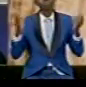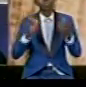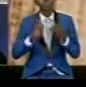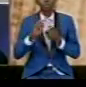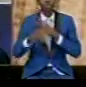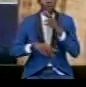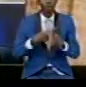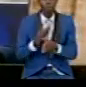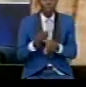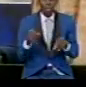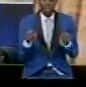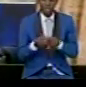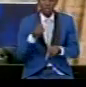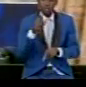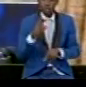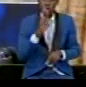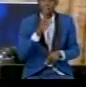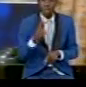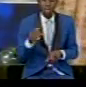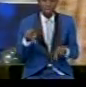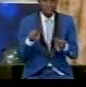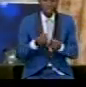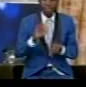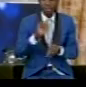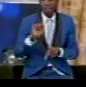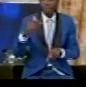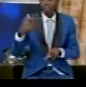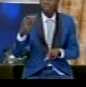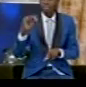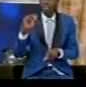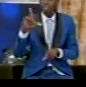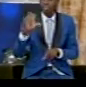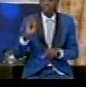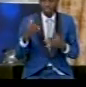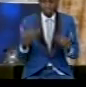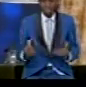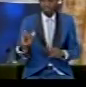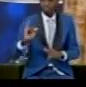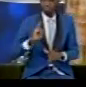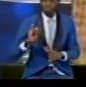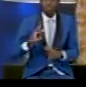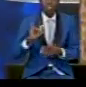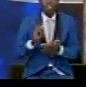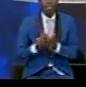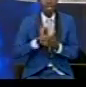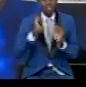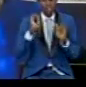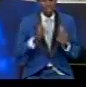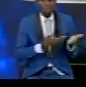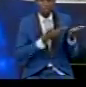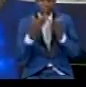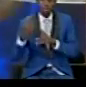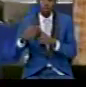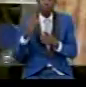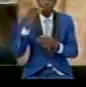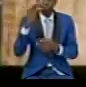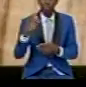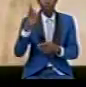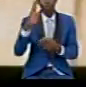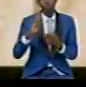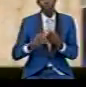like you are, like a Gentile now, so as to bring the gospel to you. Be like I am. Look at